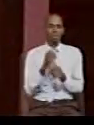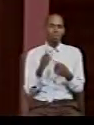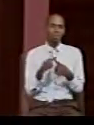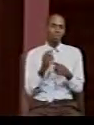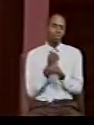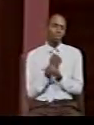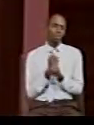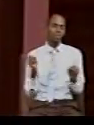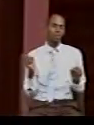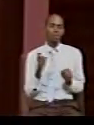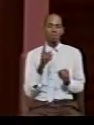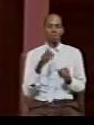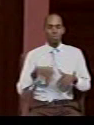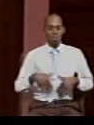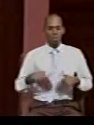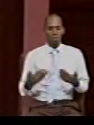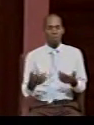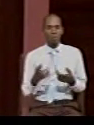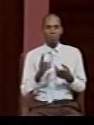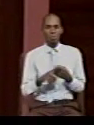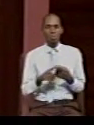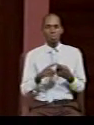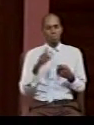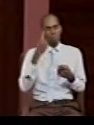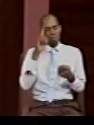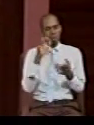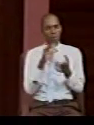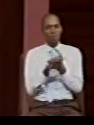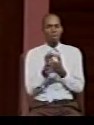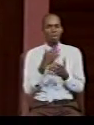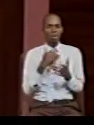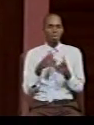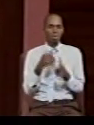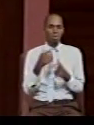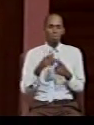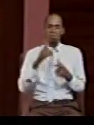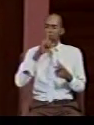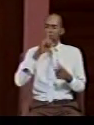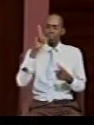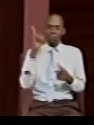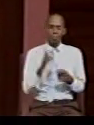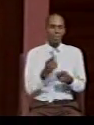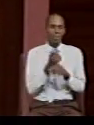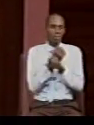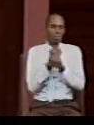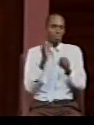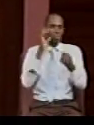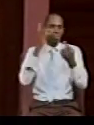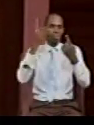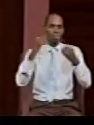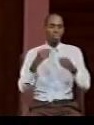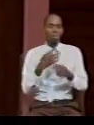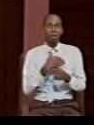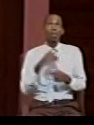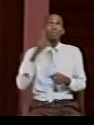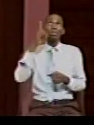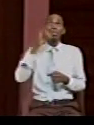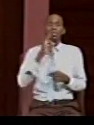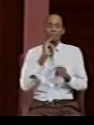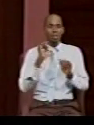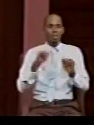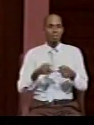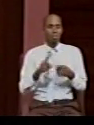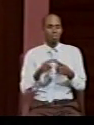believe, and then real salvation will come, and is able to